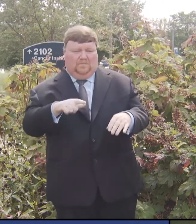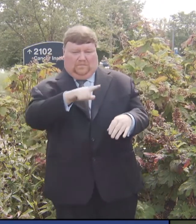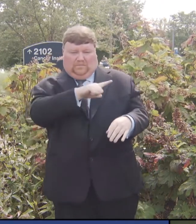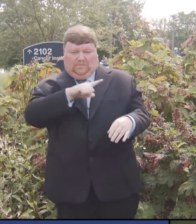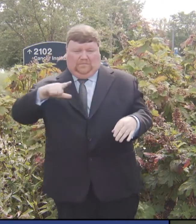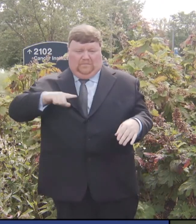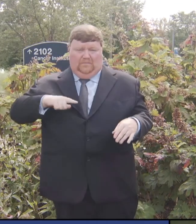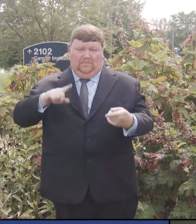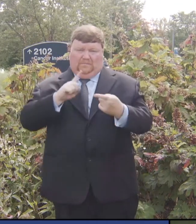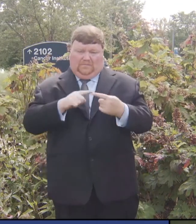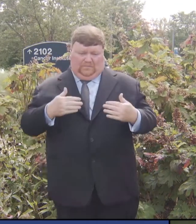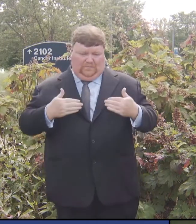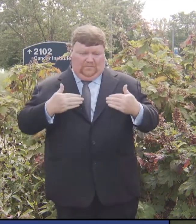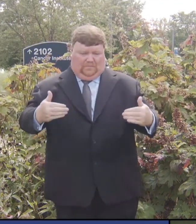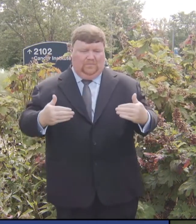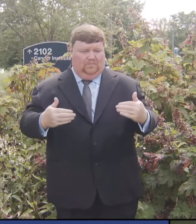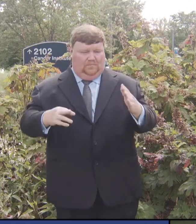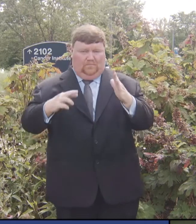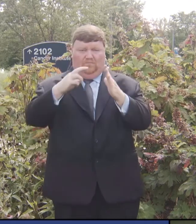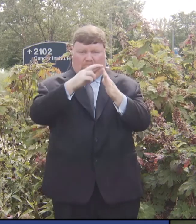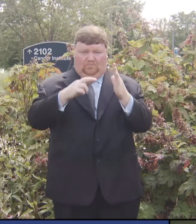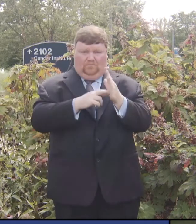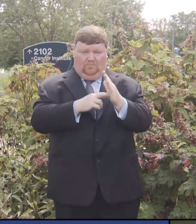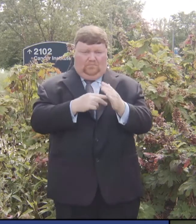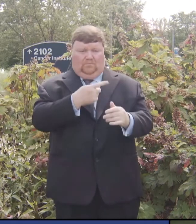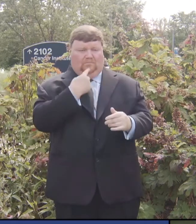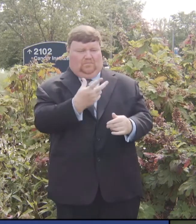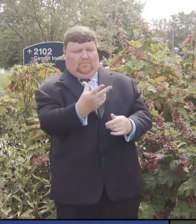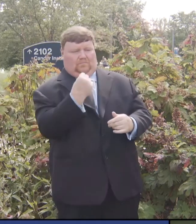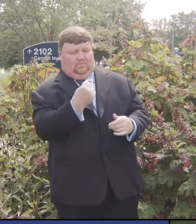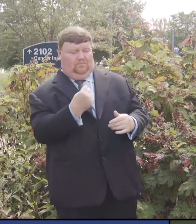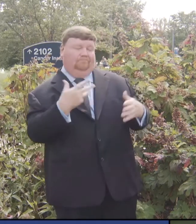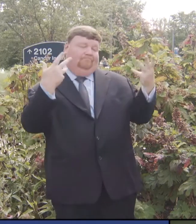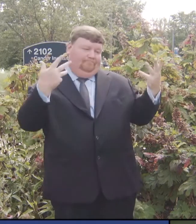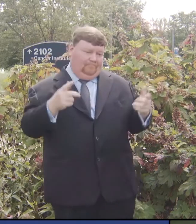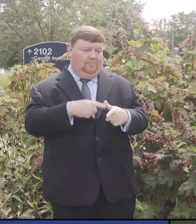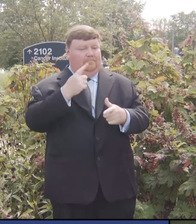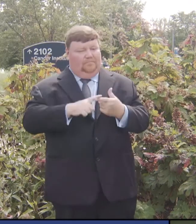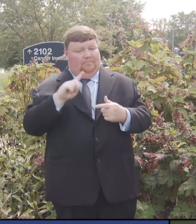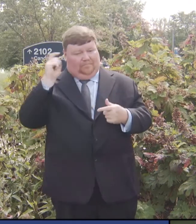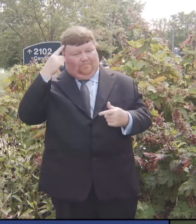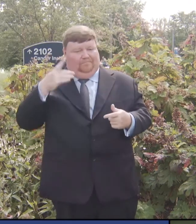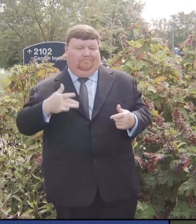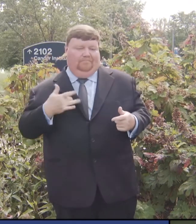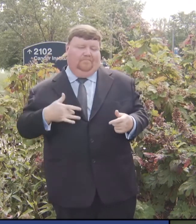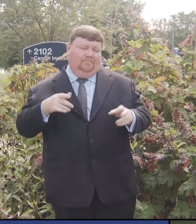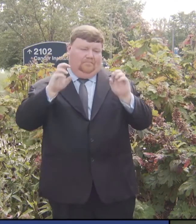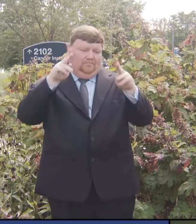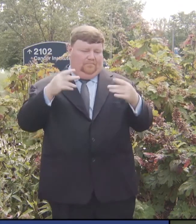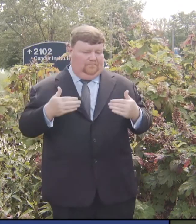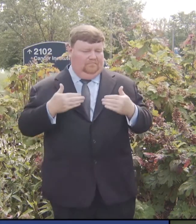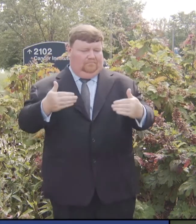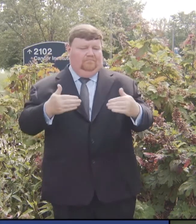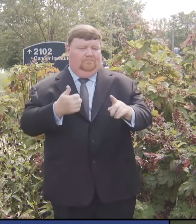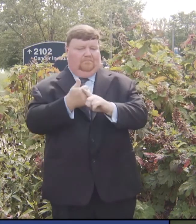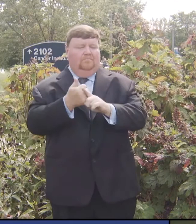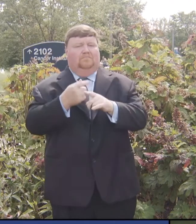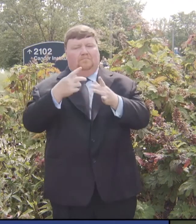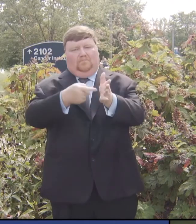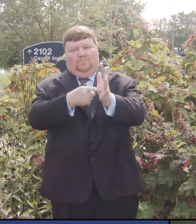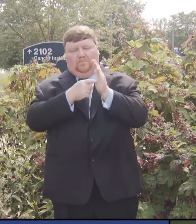this space. And the legislature affirmatively said no. And that is when I think the governor felt that it was time to move forward on a masking